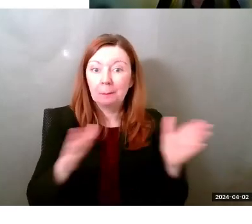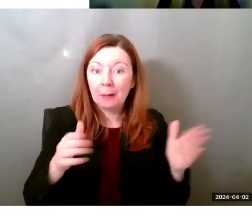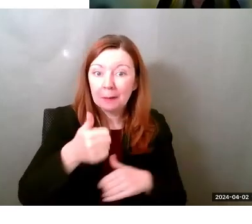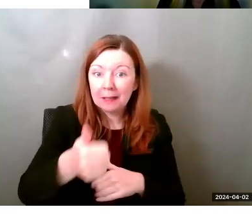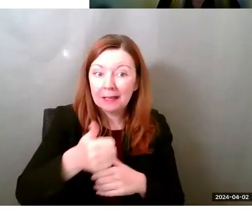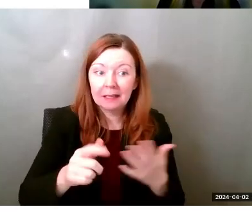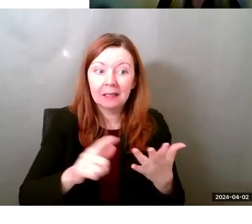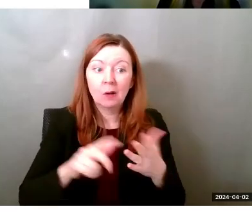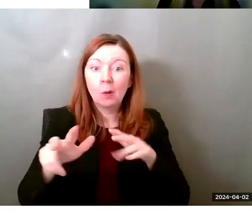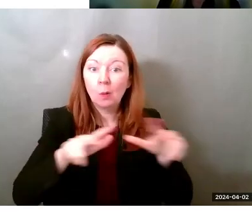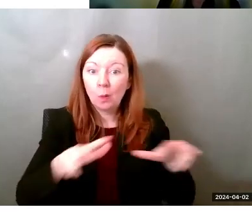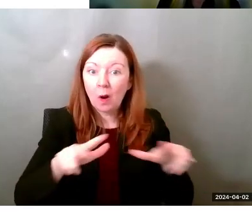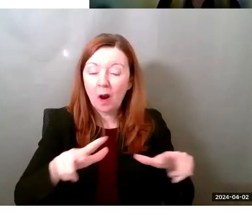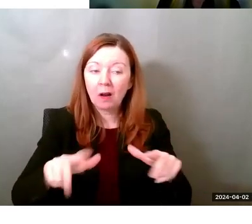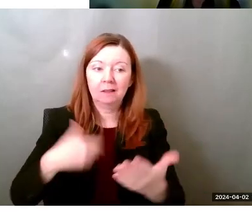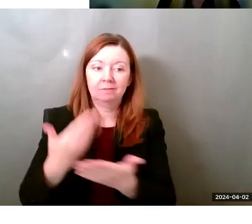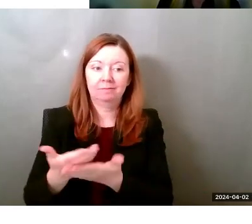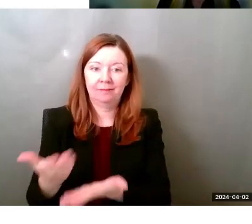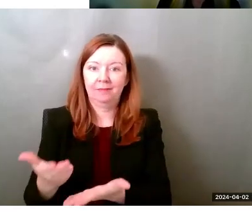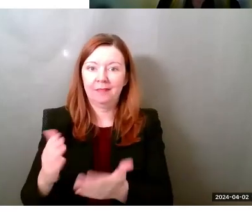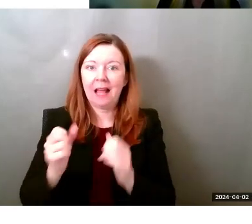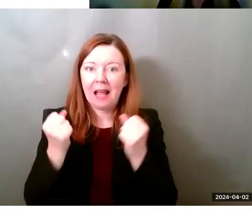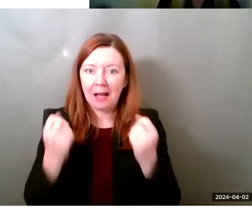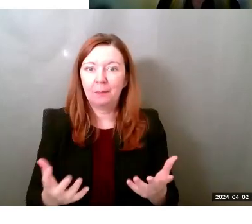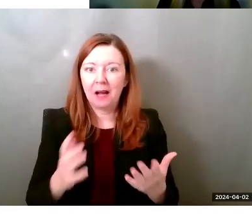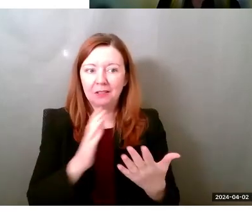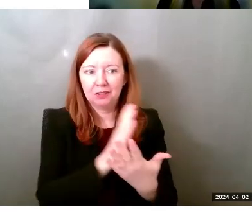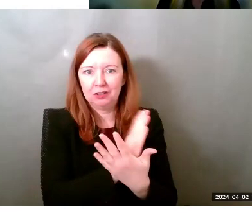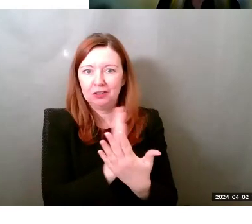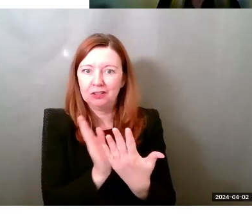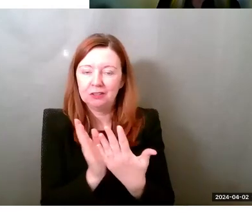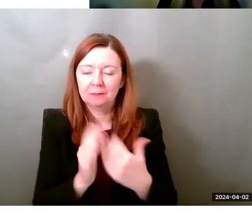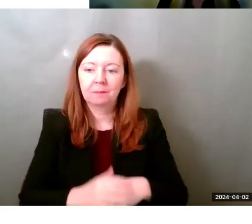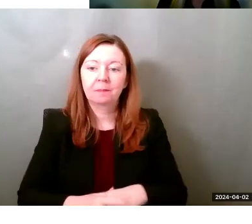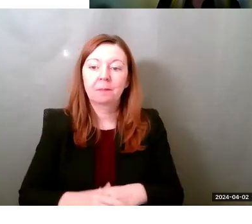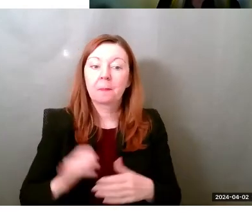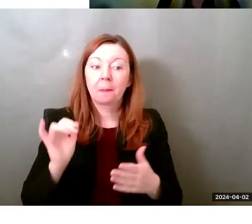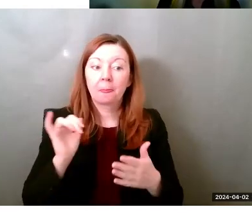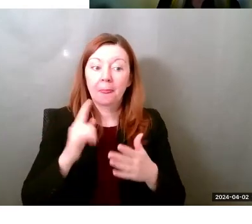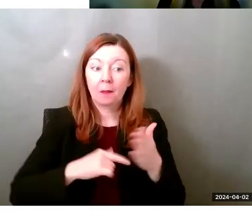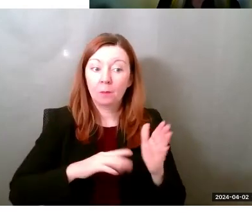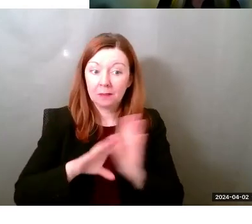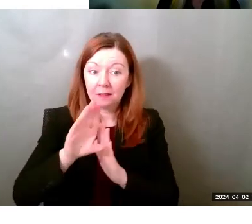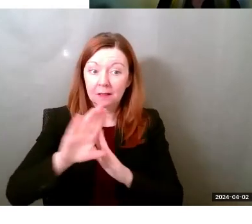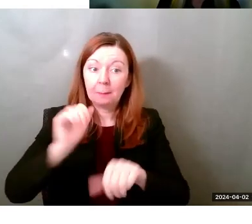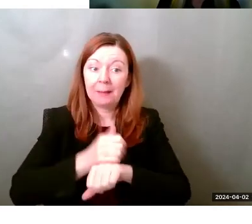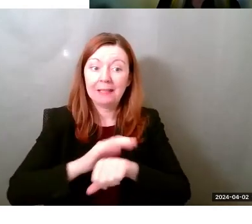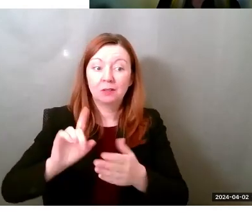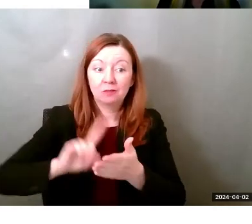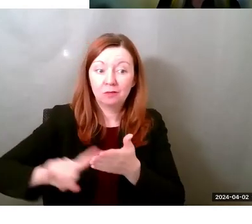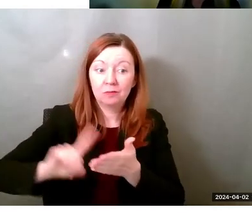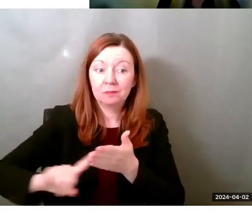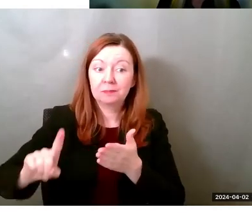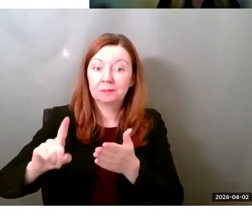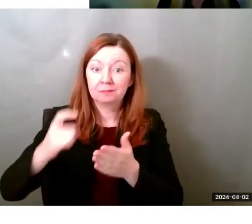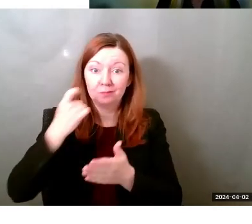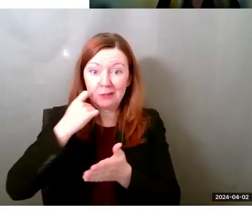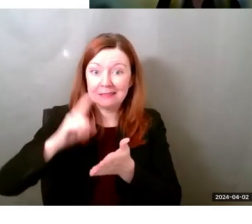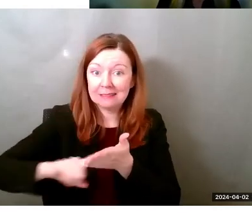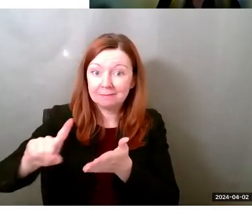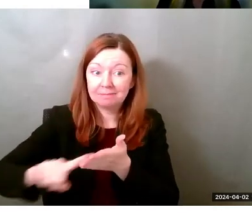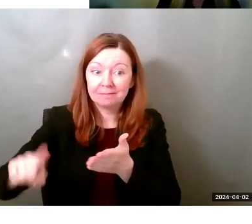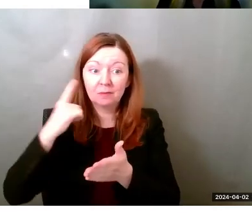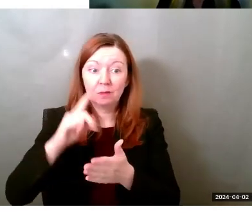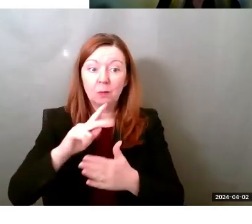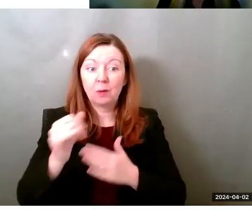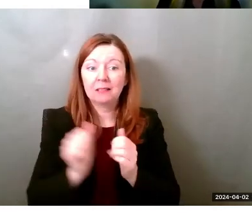walkers, will arrive to our site. So the modal split we developed was based on recently completed studies for